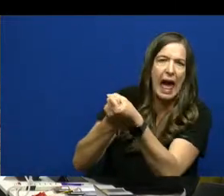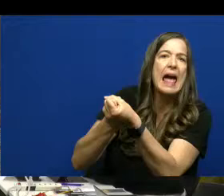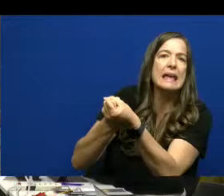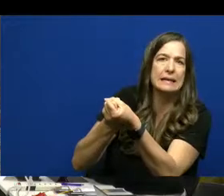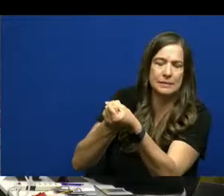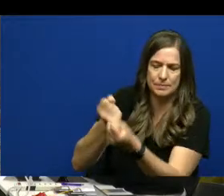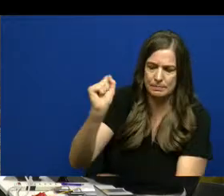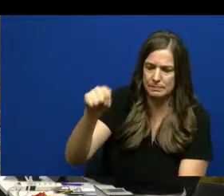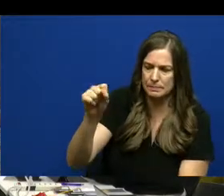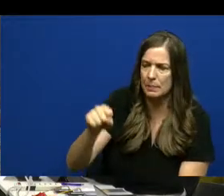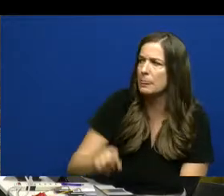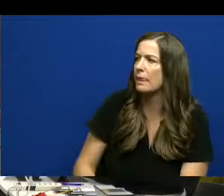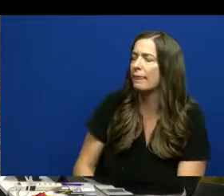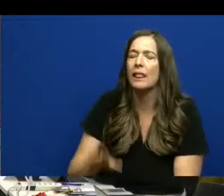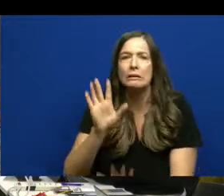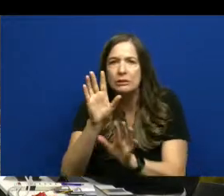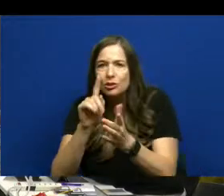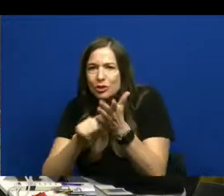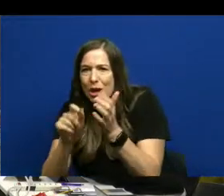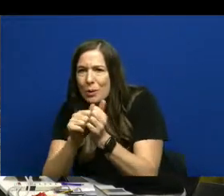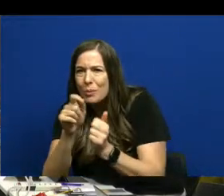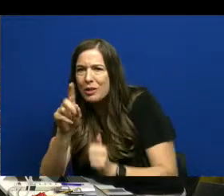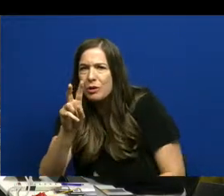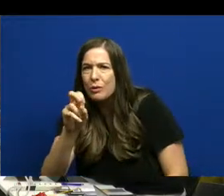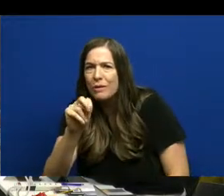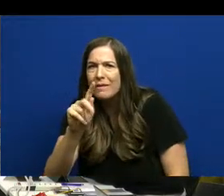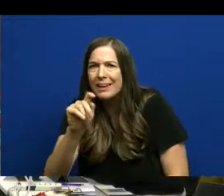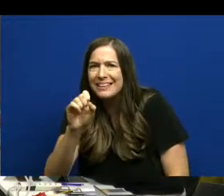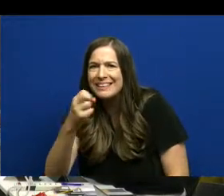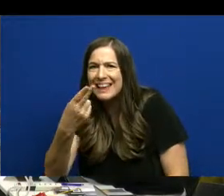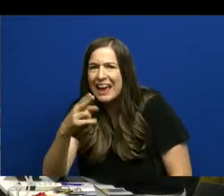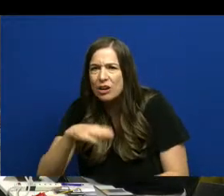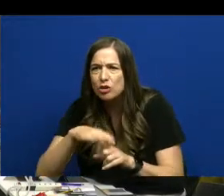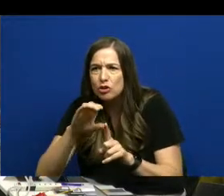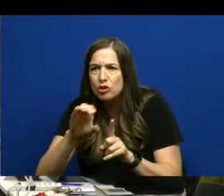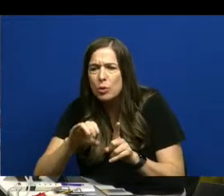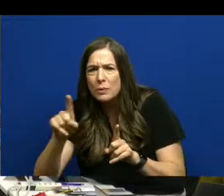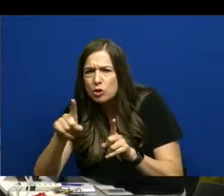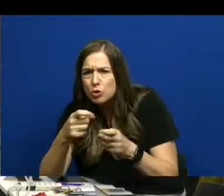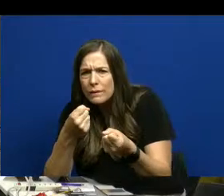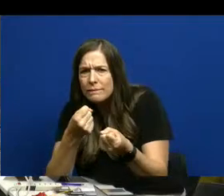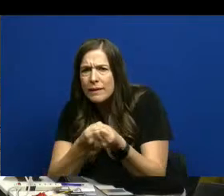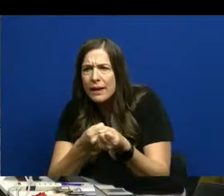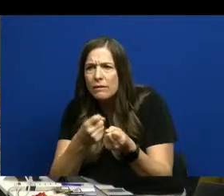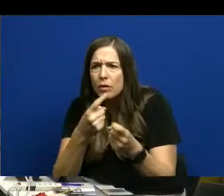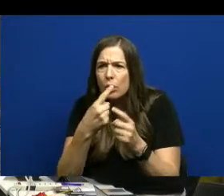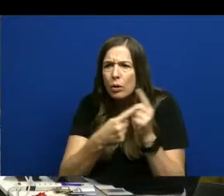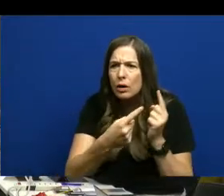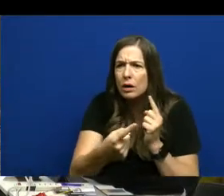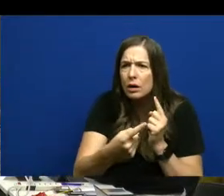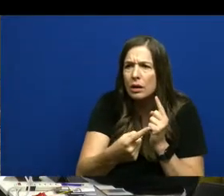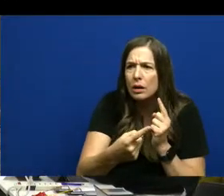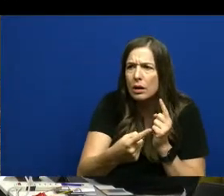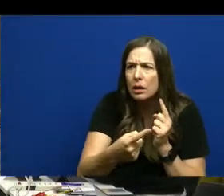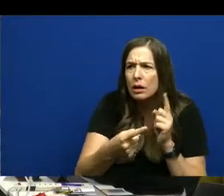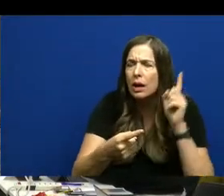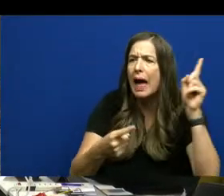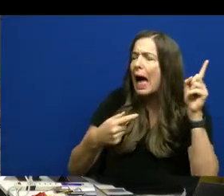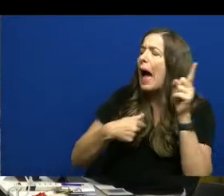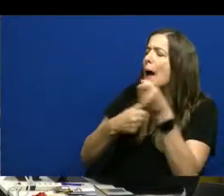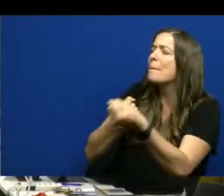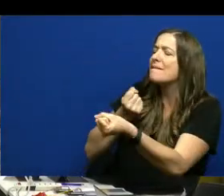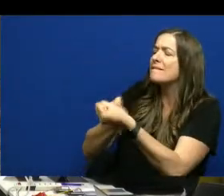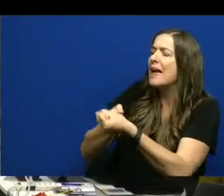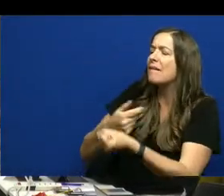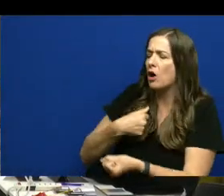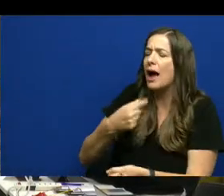Commissioner Venkatesh, just checking in with you on Zoom. Did you get a chance to vote in favor or against? Motion. Yeah, I'm in favor.